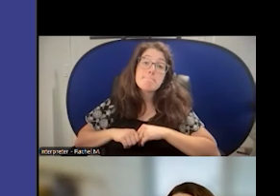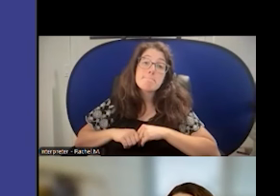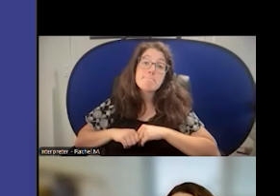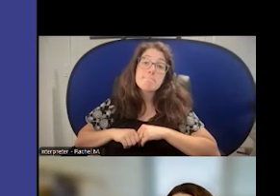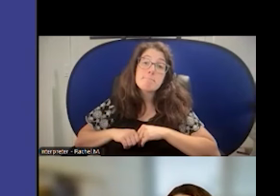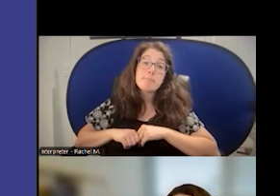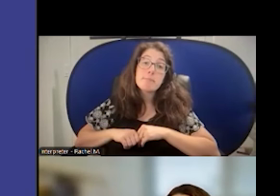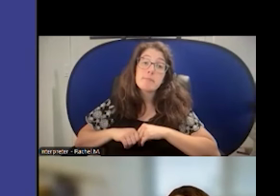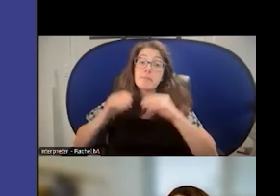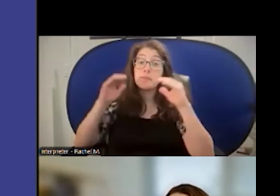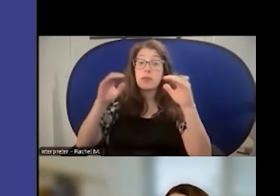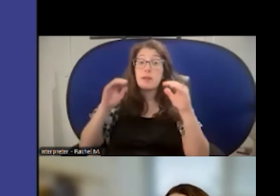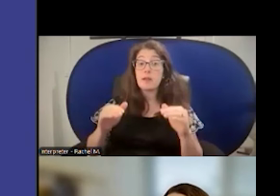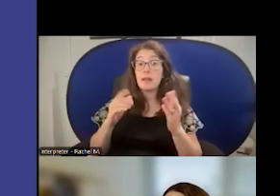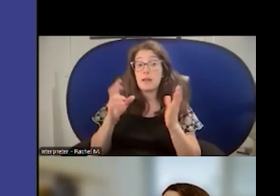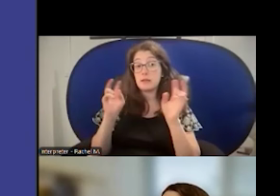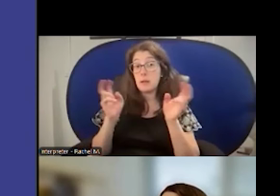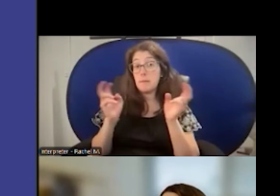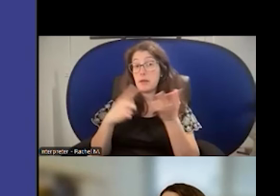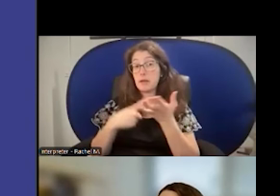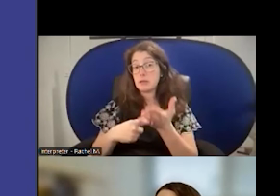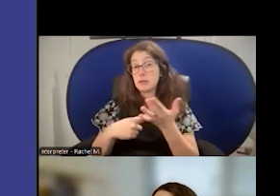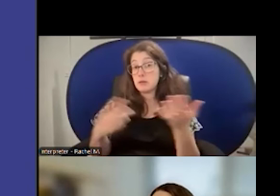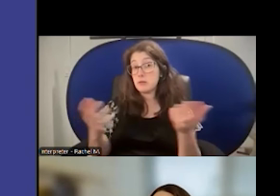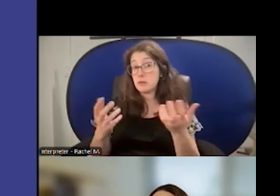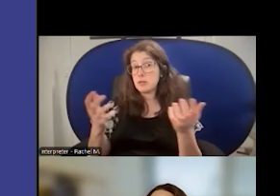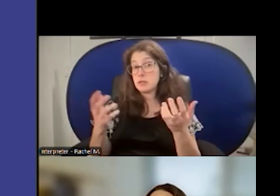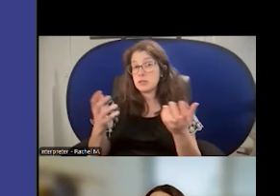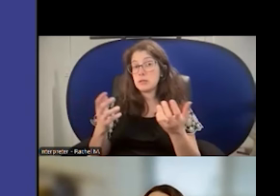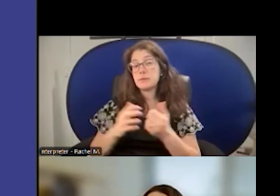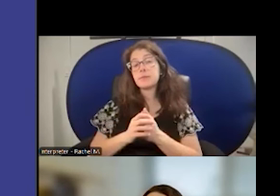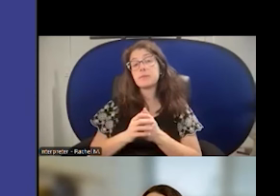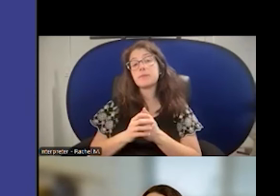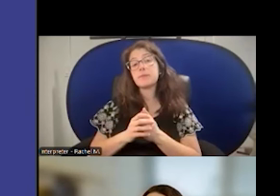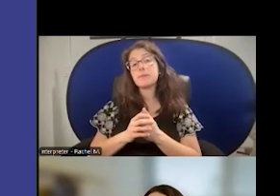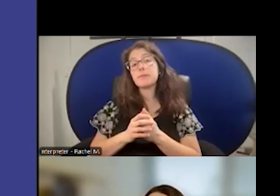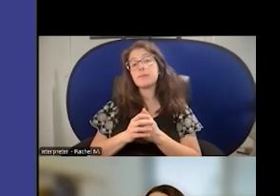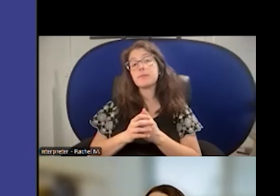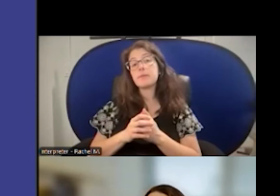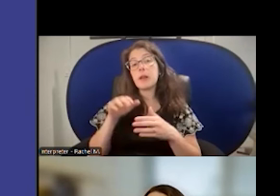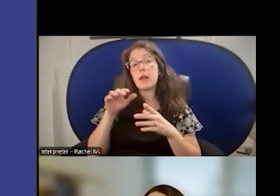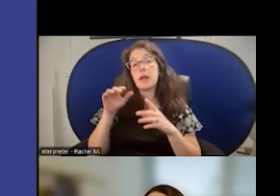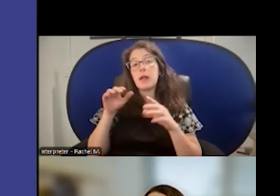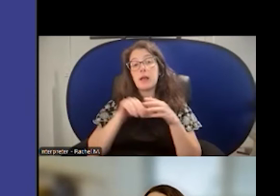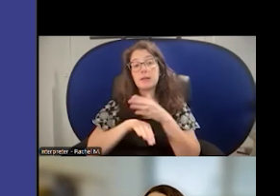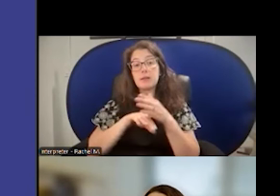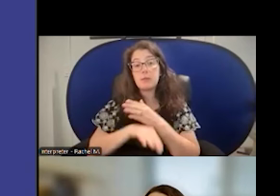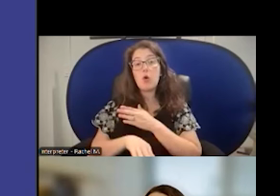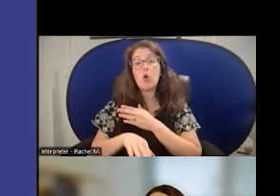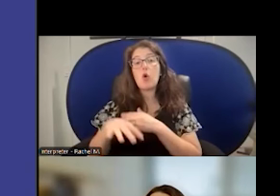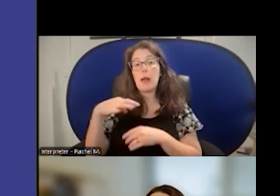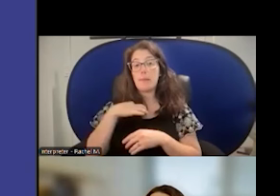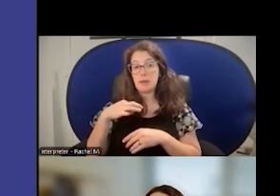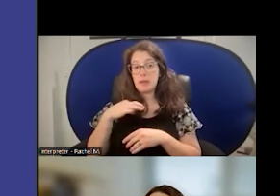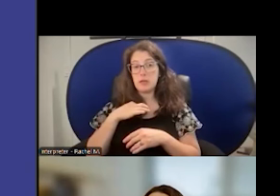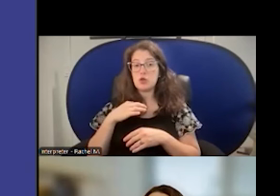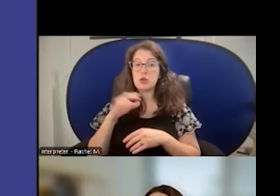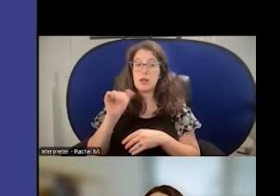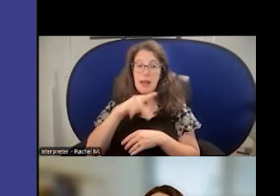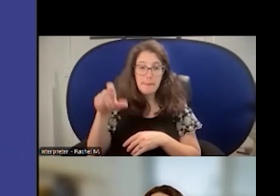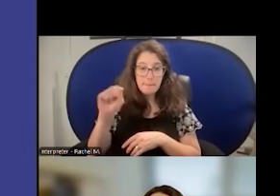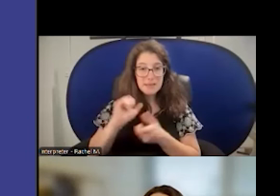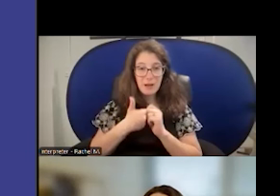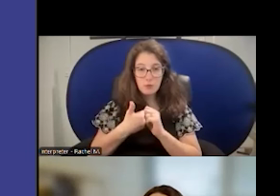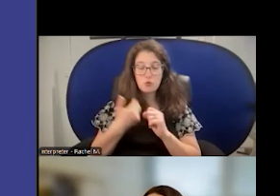The next topic we're going to talk about is how to choose accessible applications. And this is where we're going to get a little bit into what